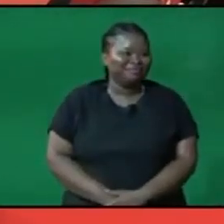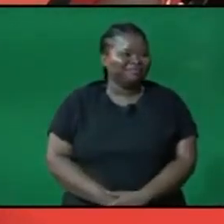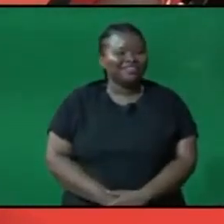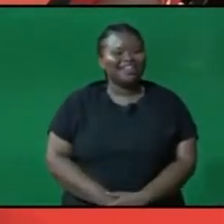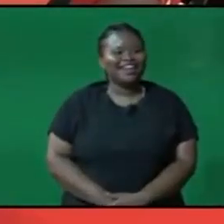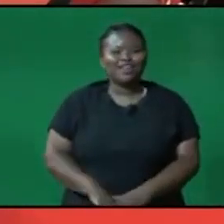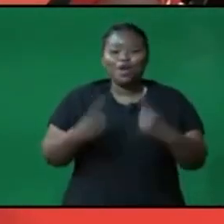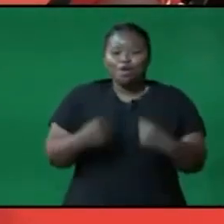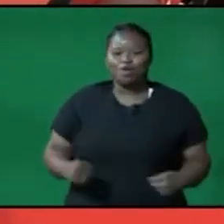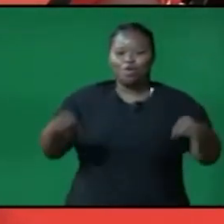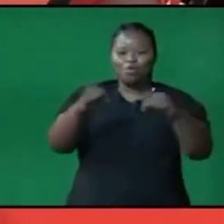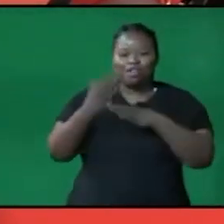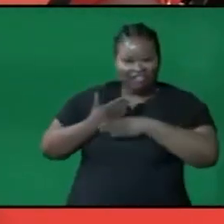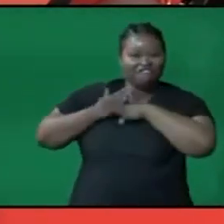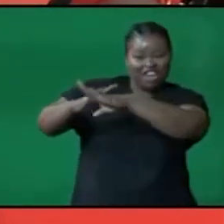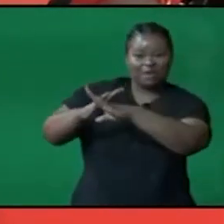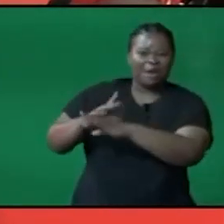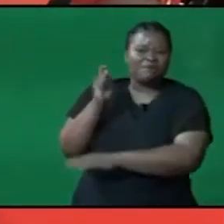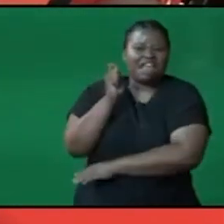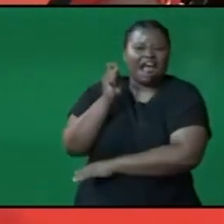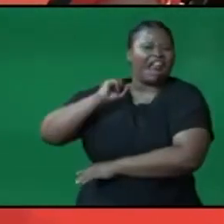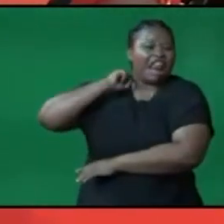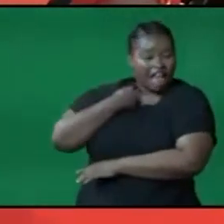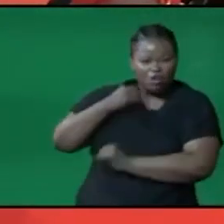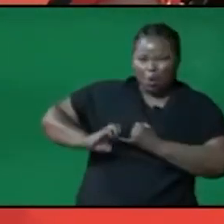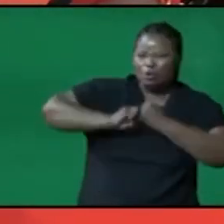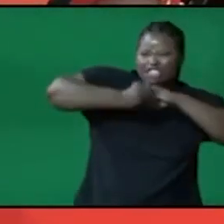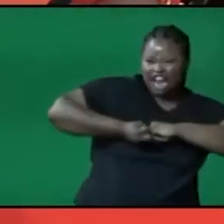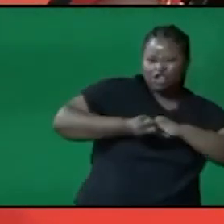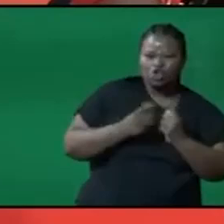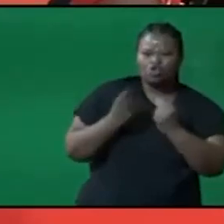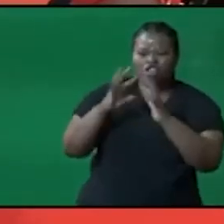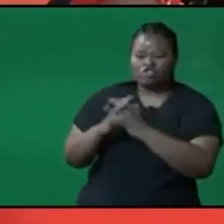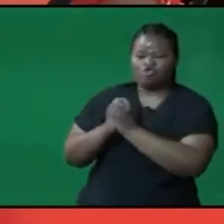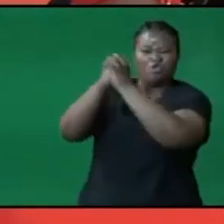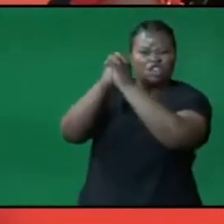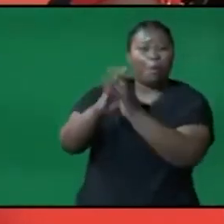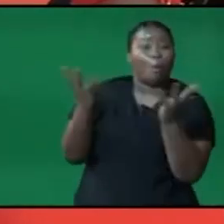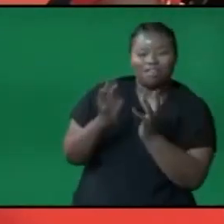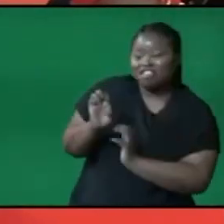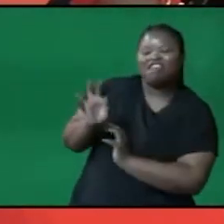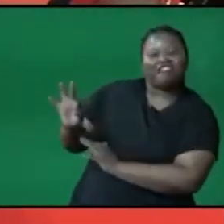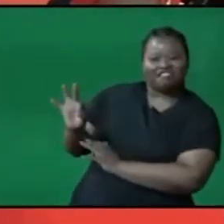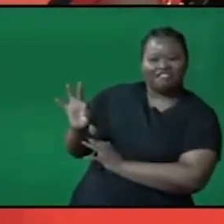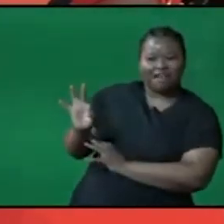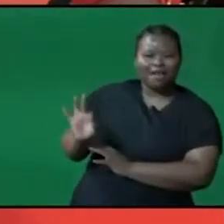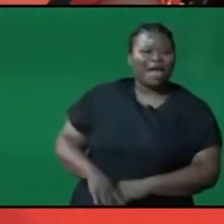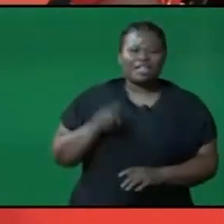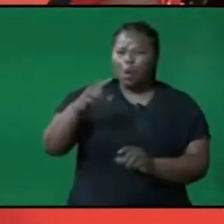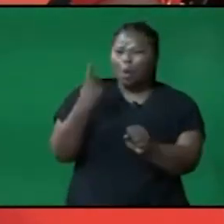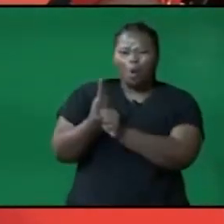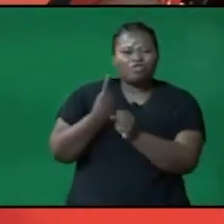We have defeated them with their lies, who tried to sow disunity in the EFF and